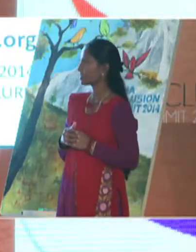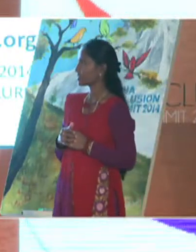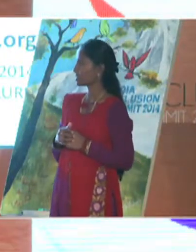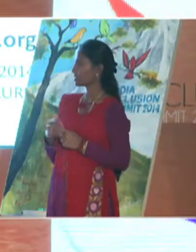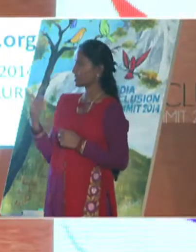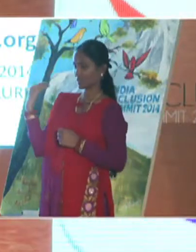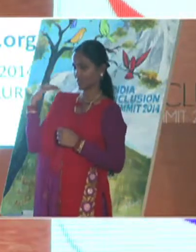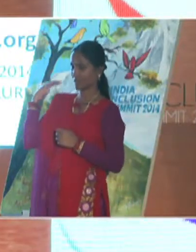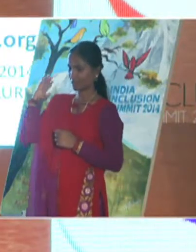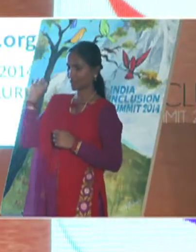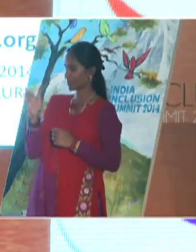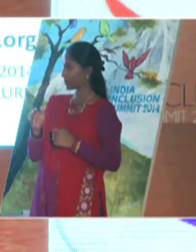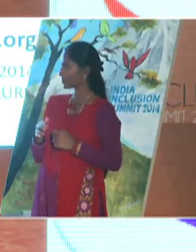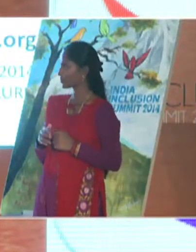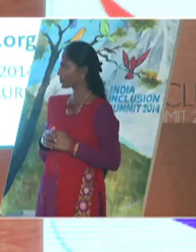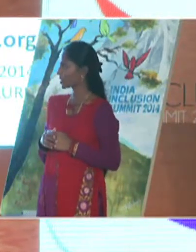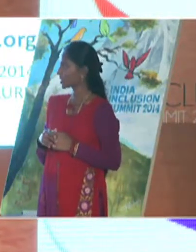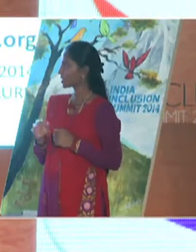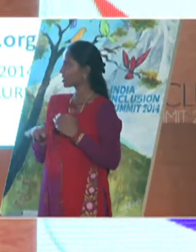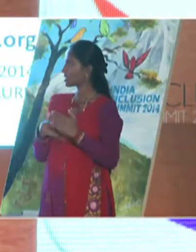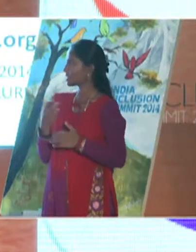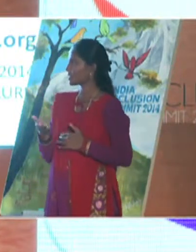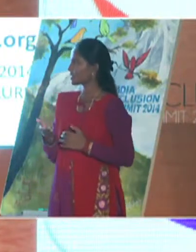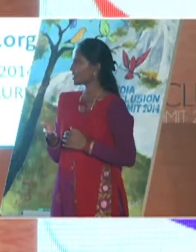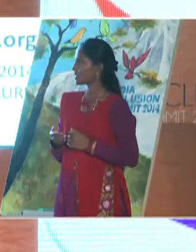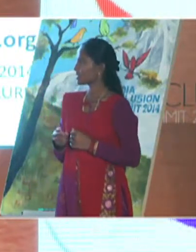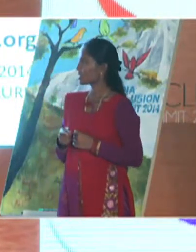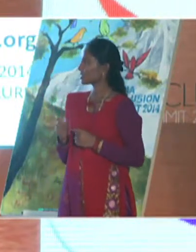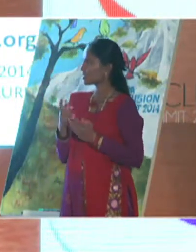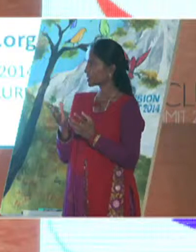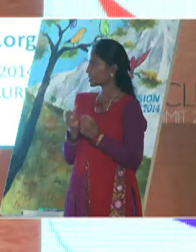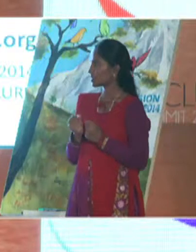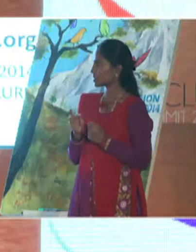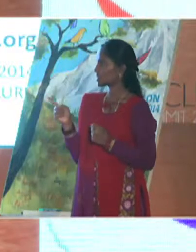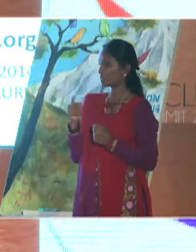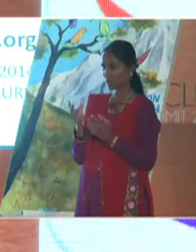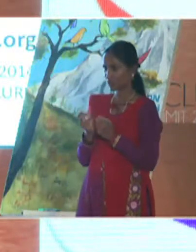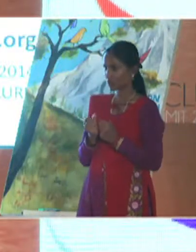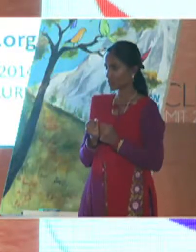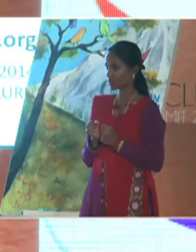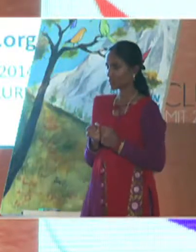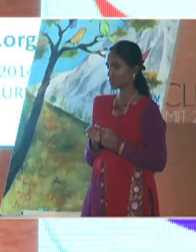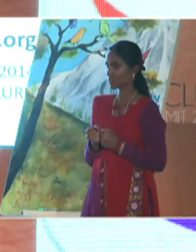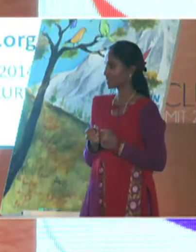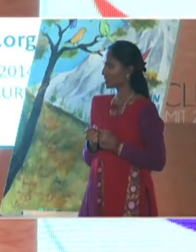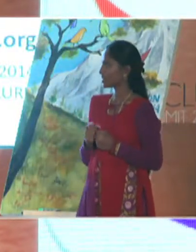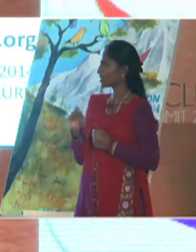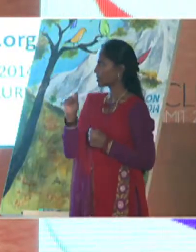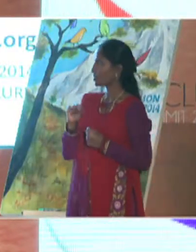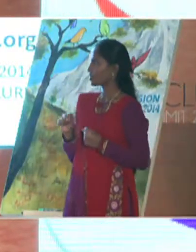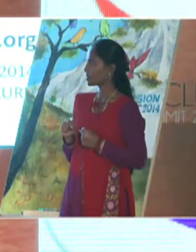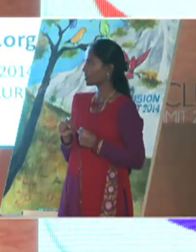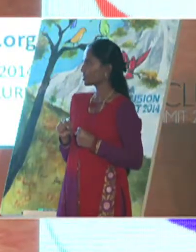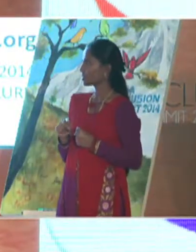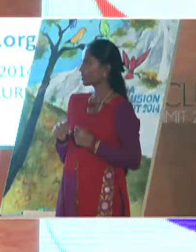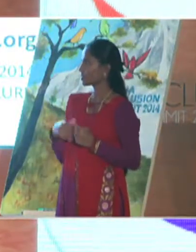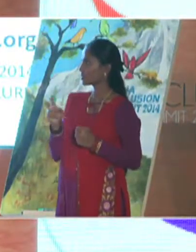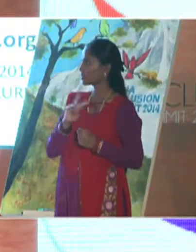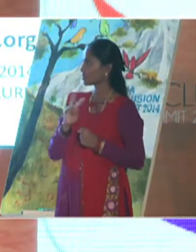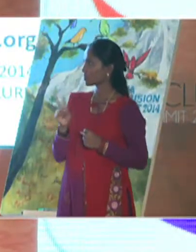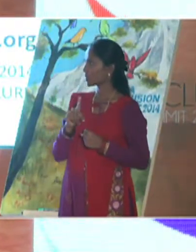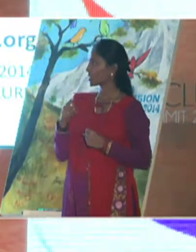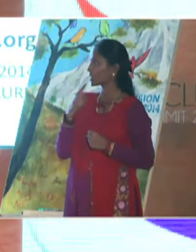I looked. Sabria had the same experience. She was outcast. She was neglected. So we knew both we had this background, and